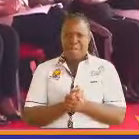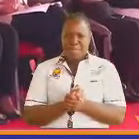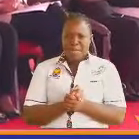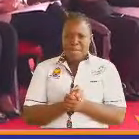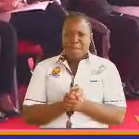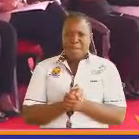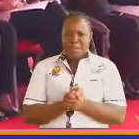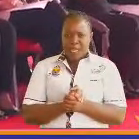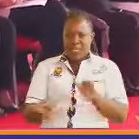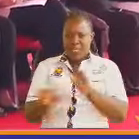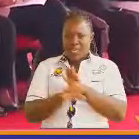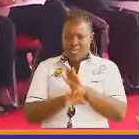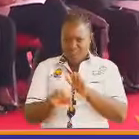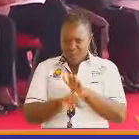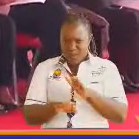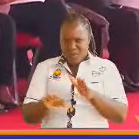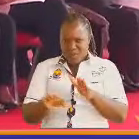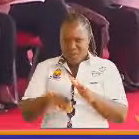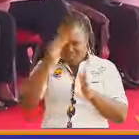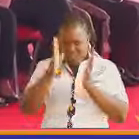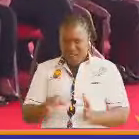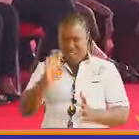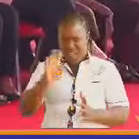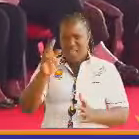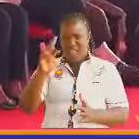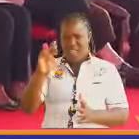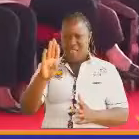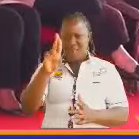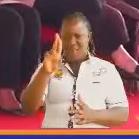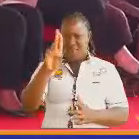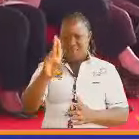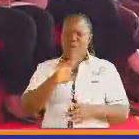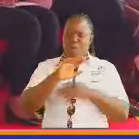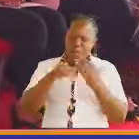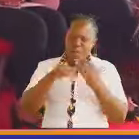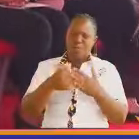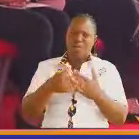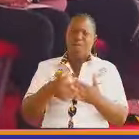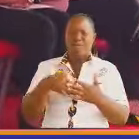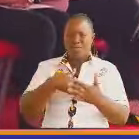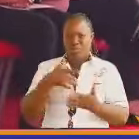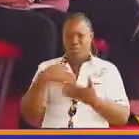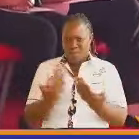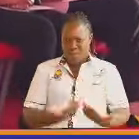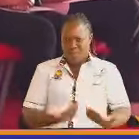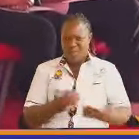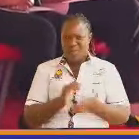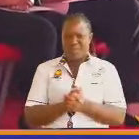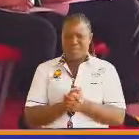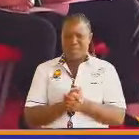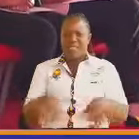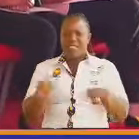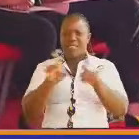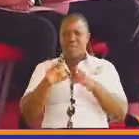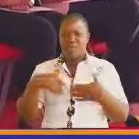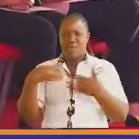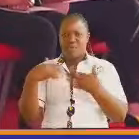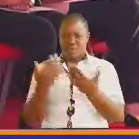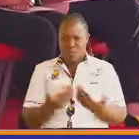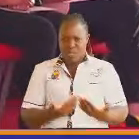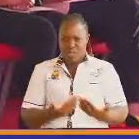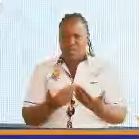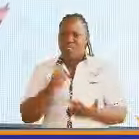And the Deputy Governor of Embu is also present here. Asanteni sana. I want to recognize, because I didn't see